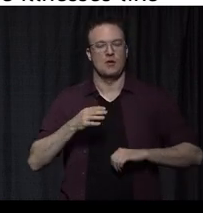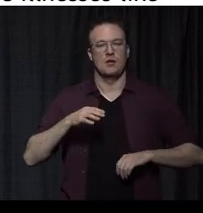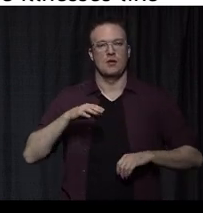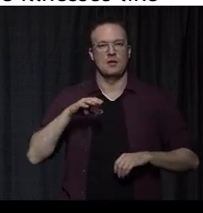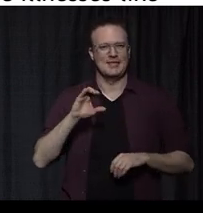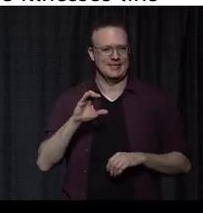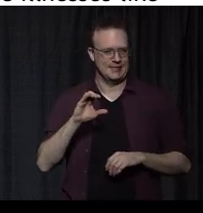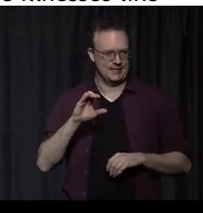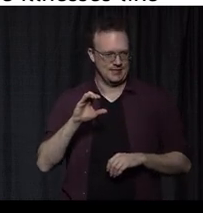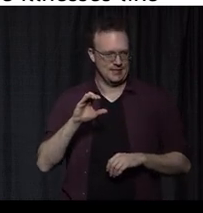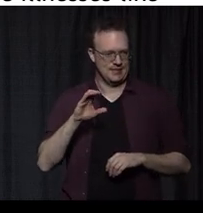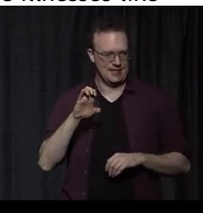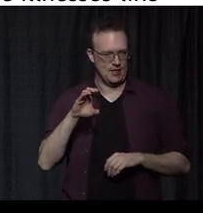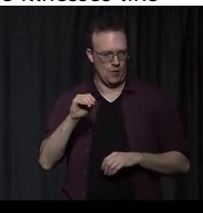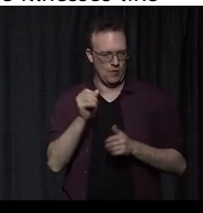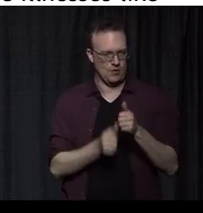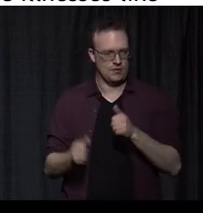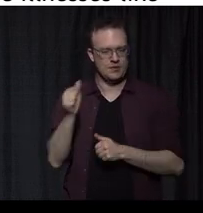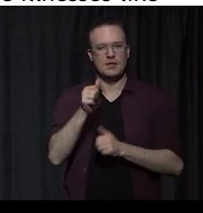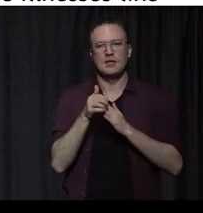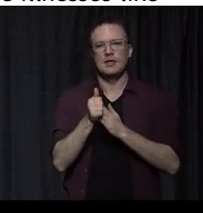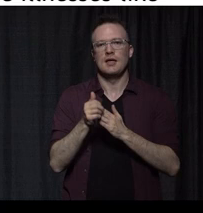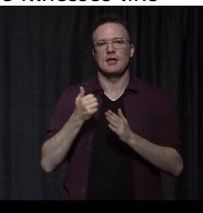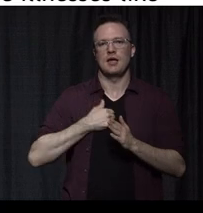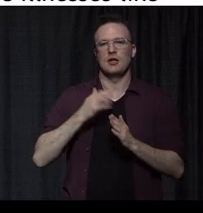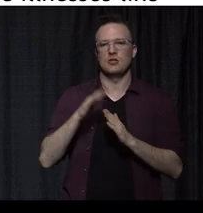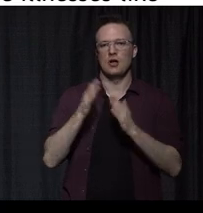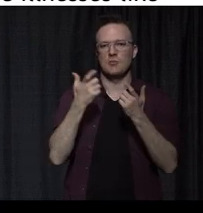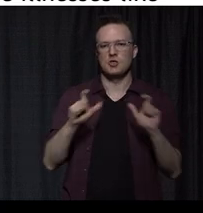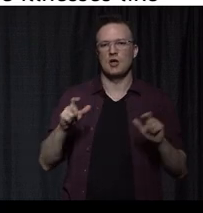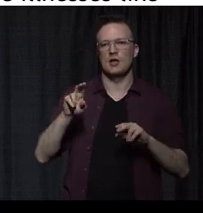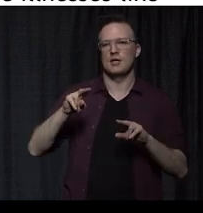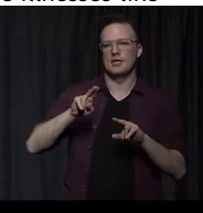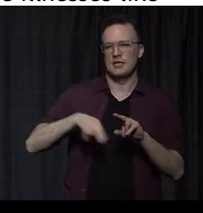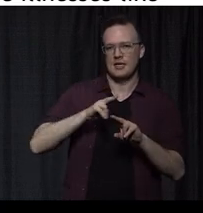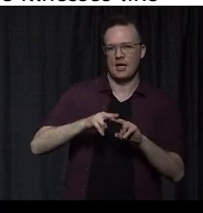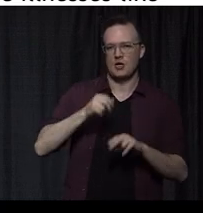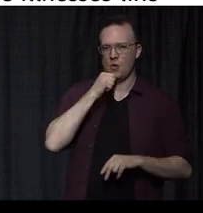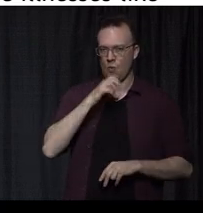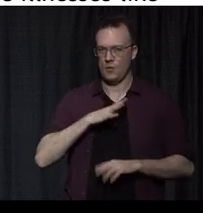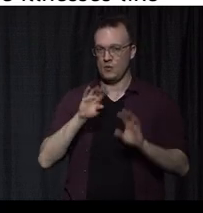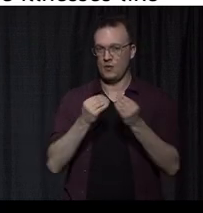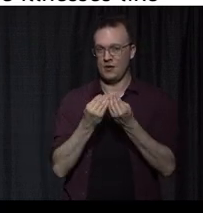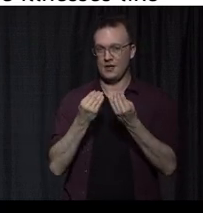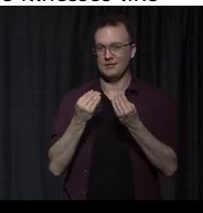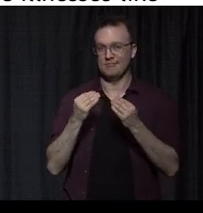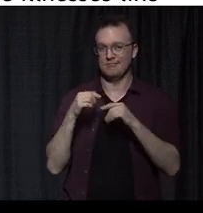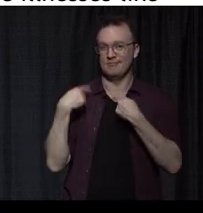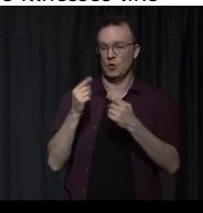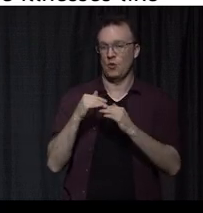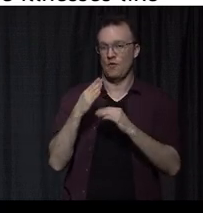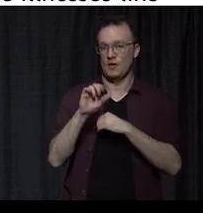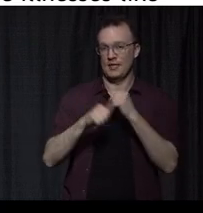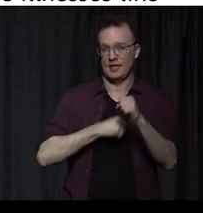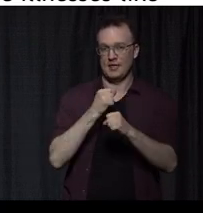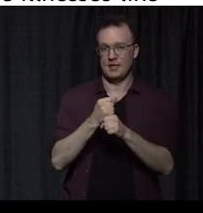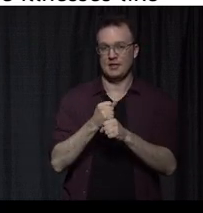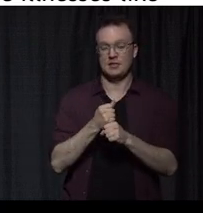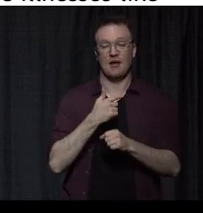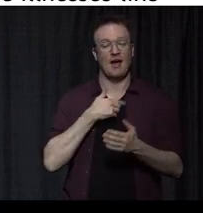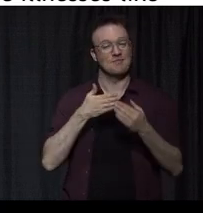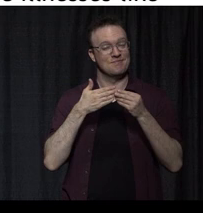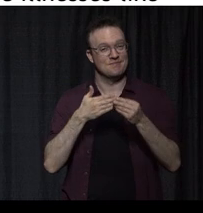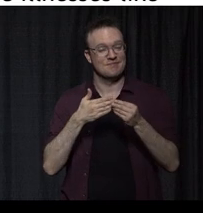earlier, where I led Canada's largest and oldest national women's organization for over 10 years. And now, as the